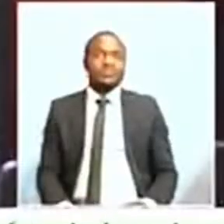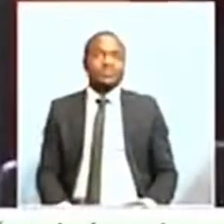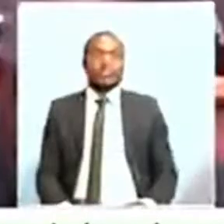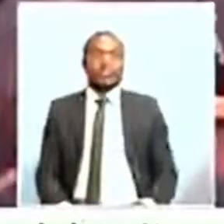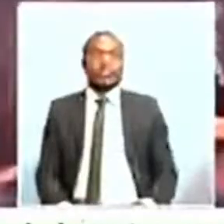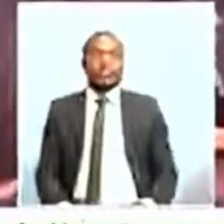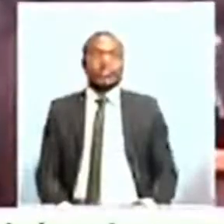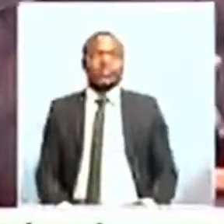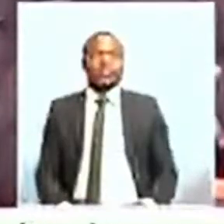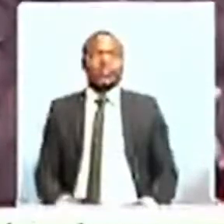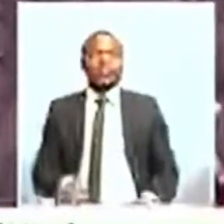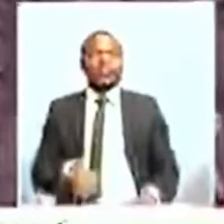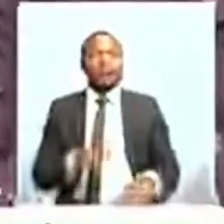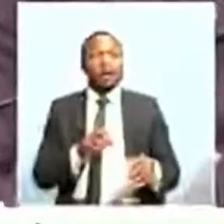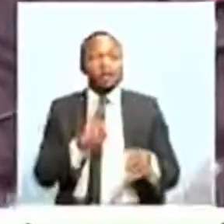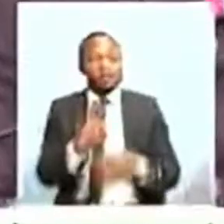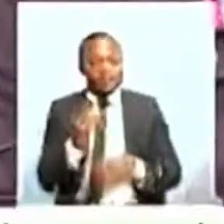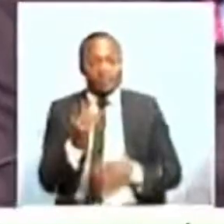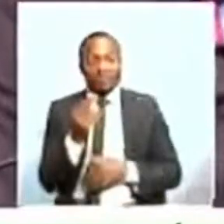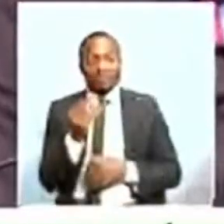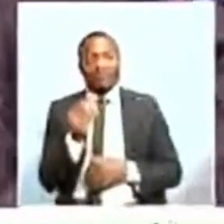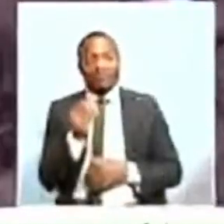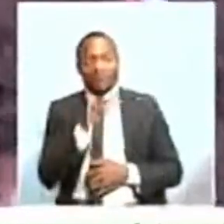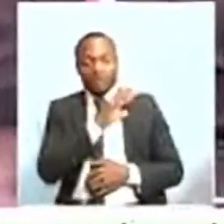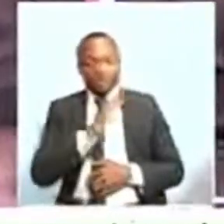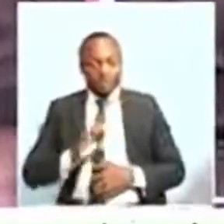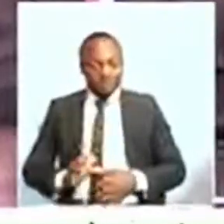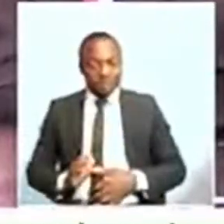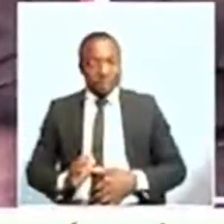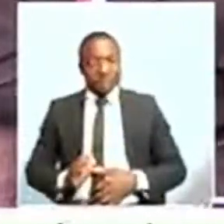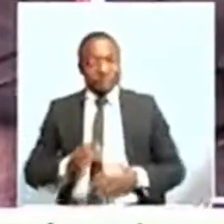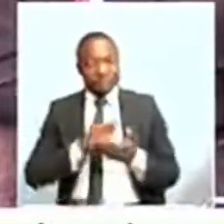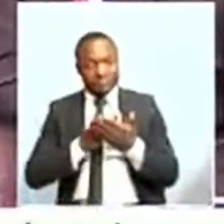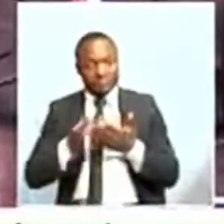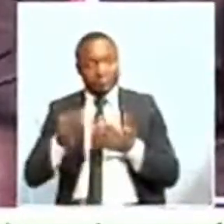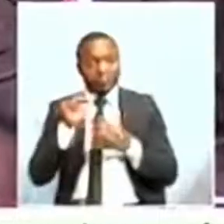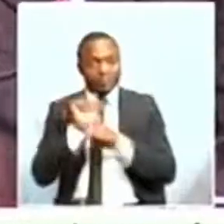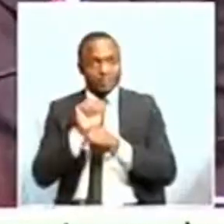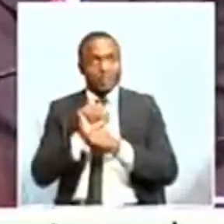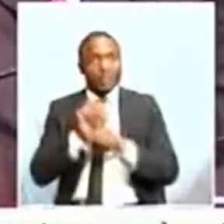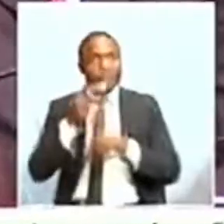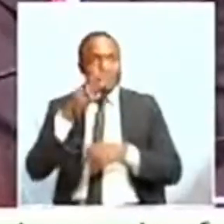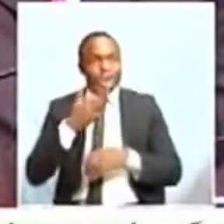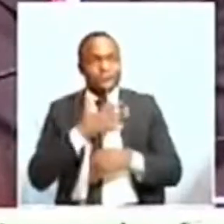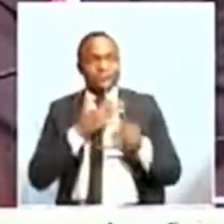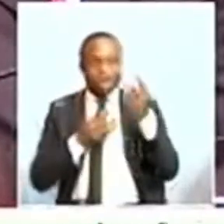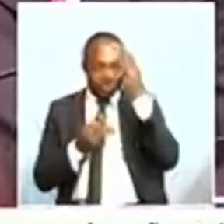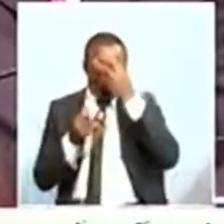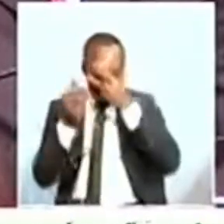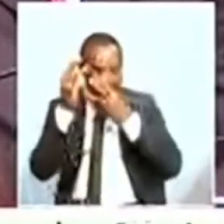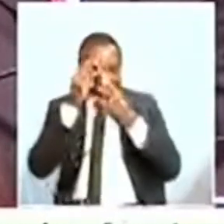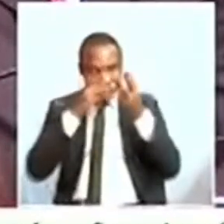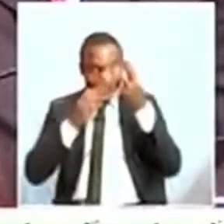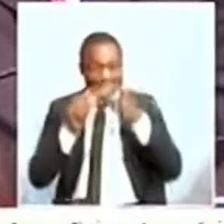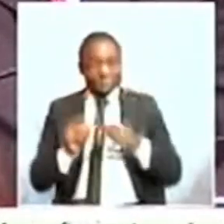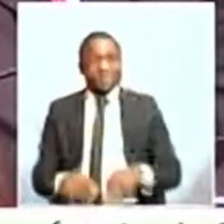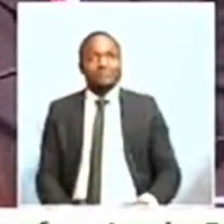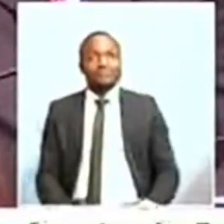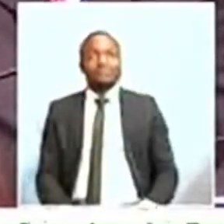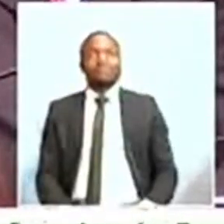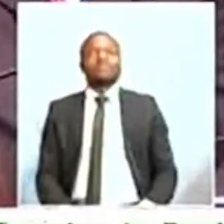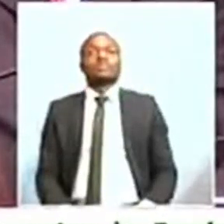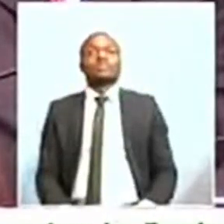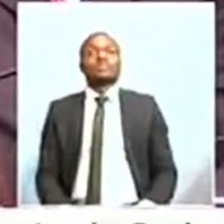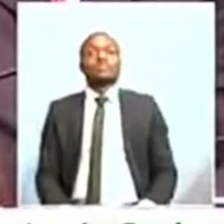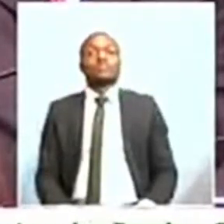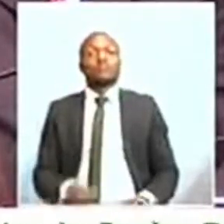recovering some monies from the contractors who failed. Now, my concern, Honorable Minister, is